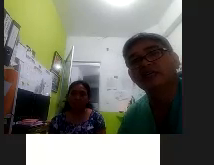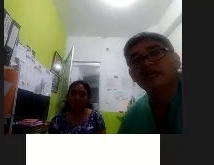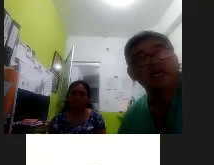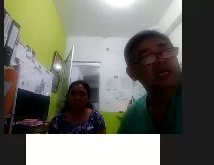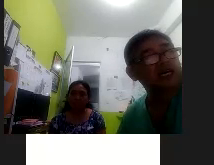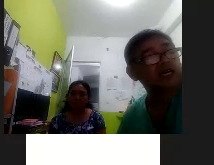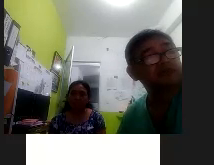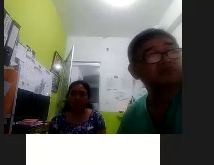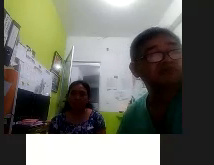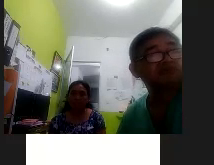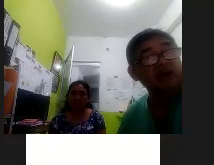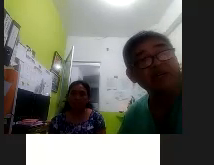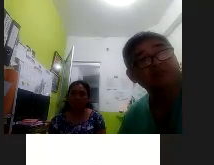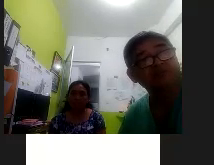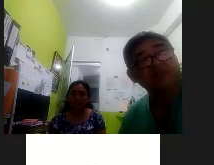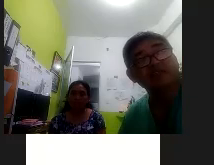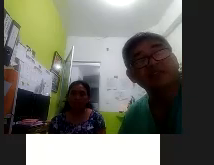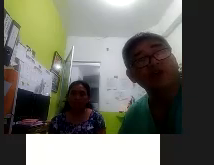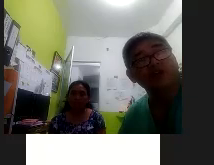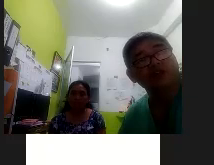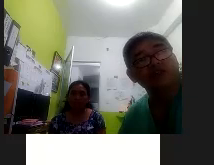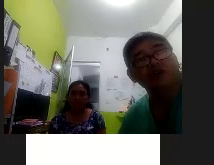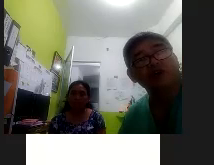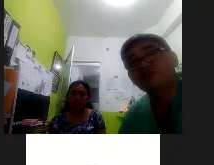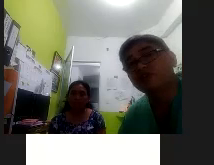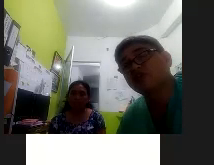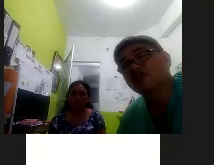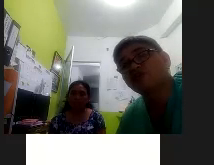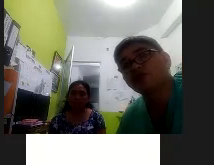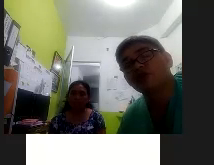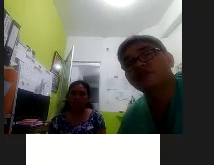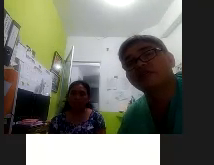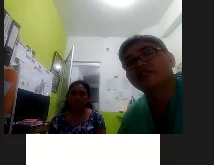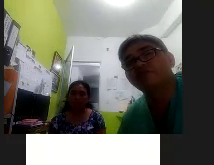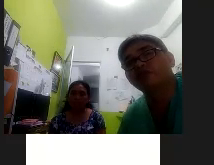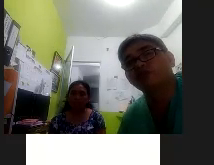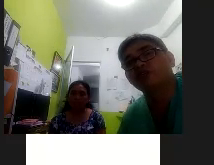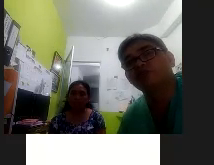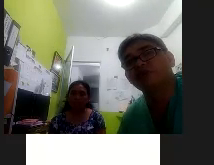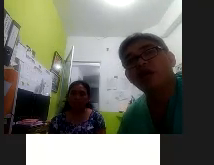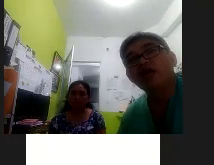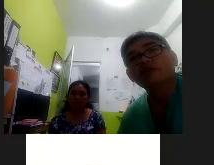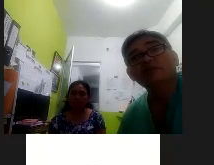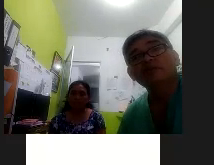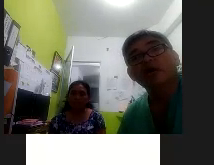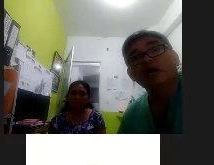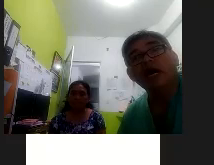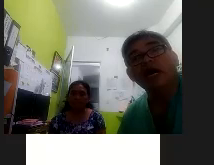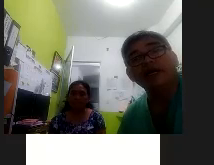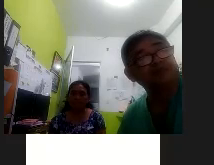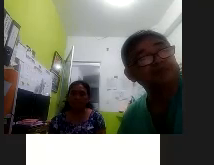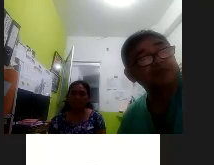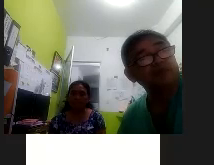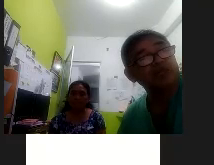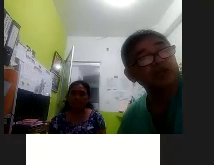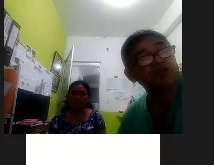healer. I mean, that's another strategy for us, and it's helping to keep